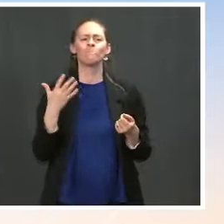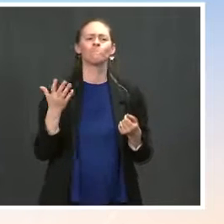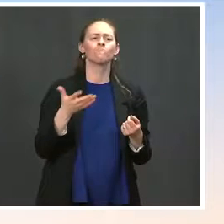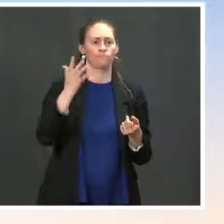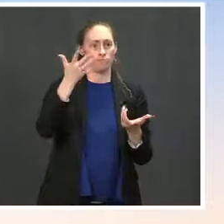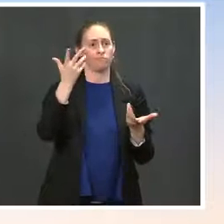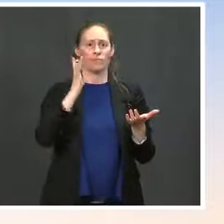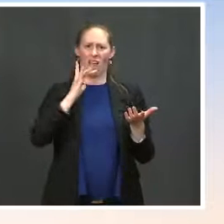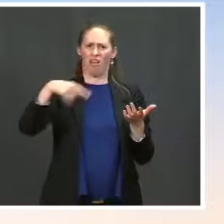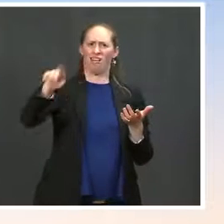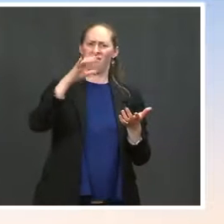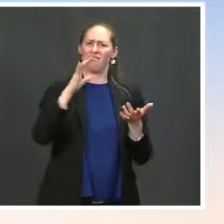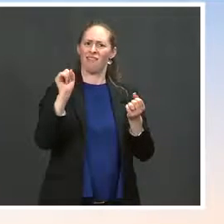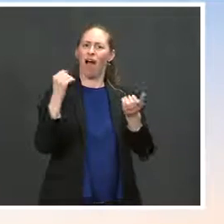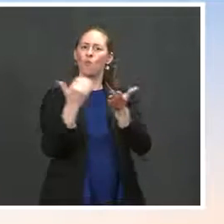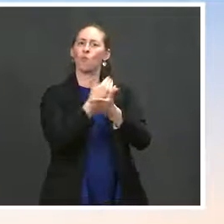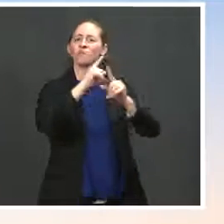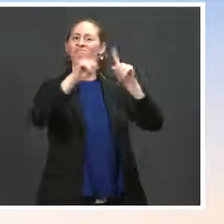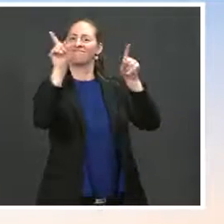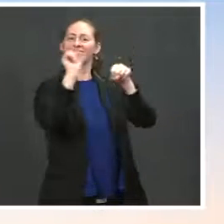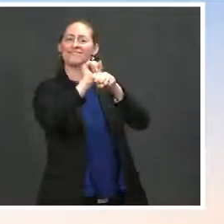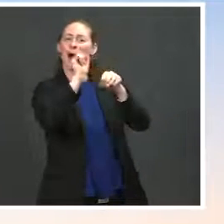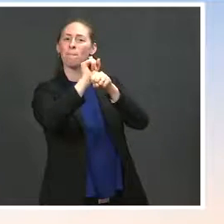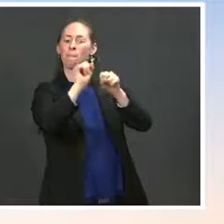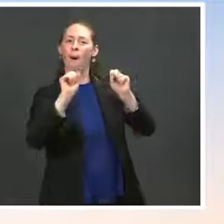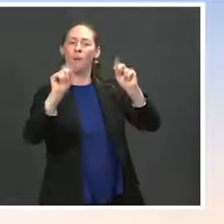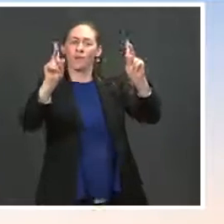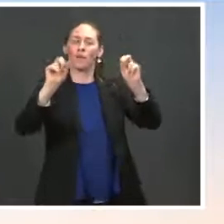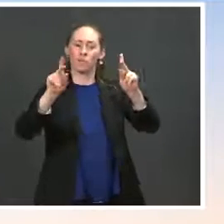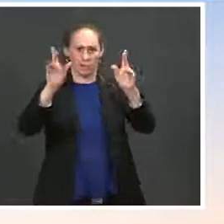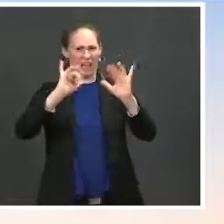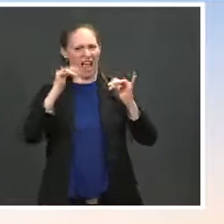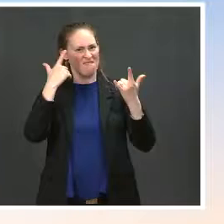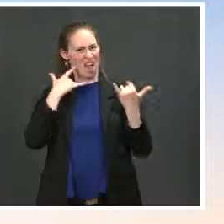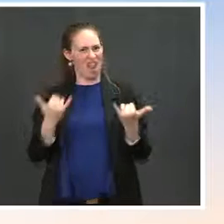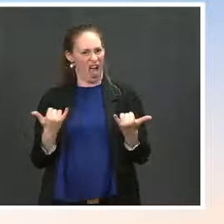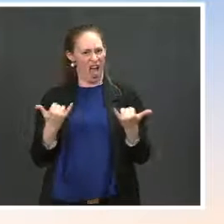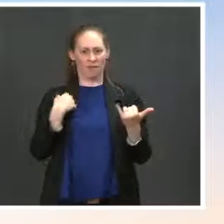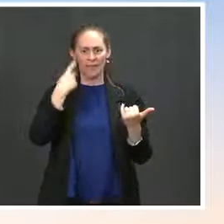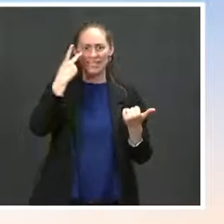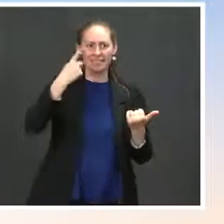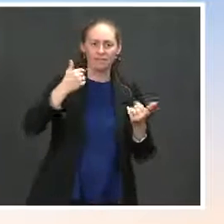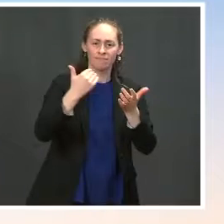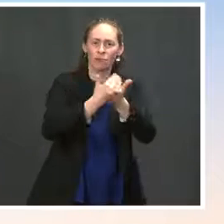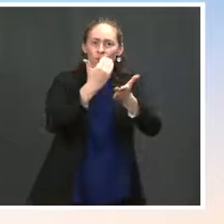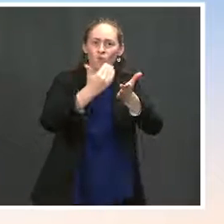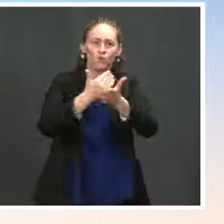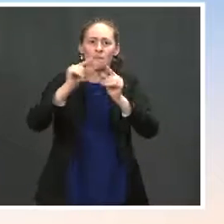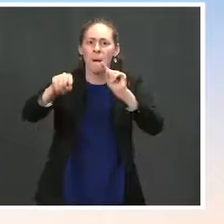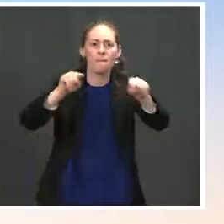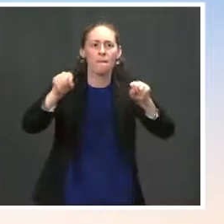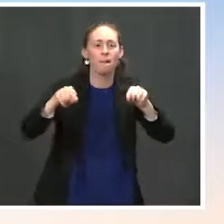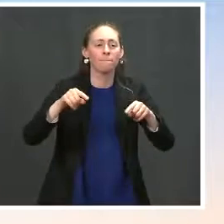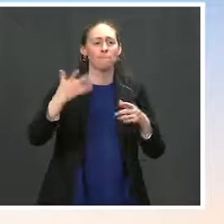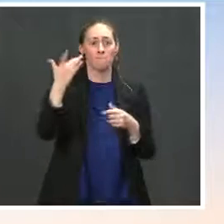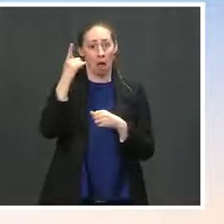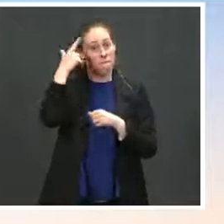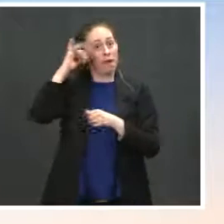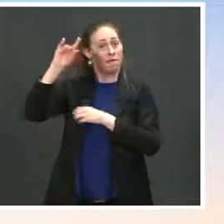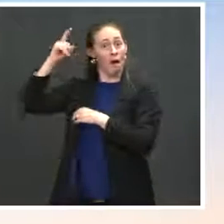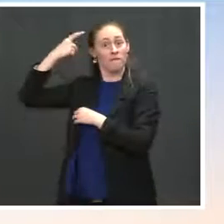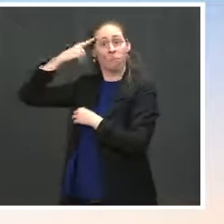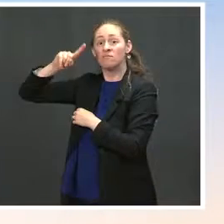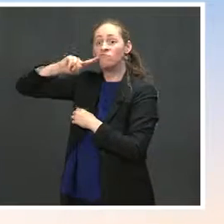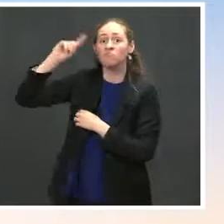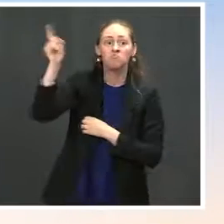opportunities that we know that are beginning to be seen in America today. And it's not because the government's directing those things to happen. The marketplace